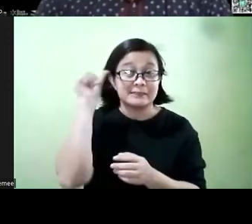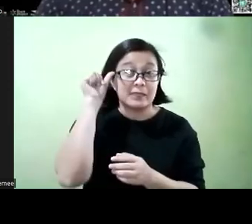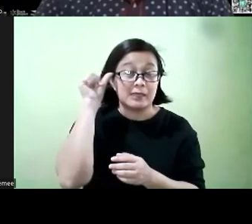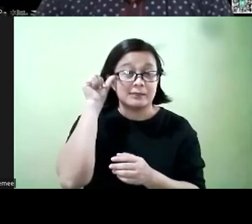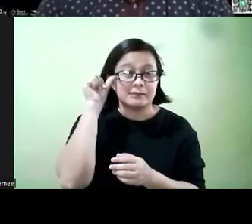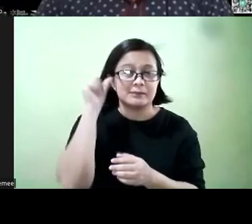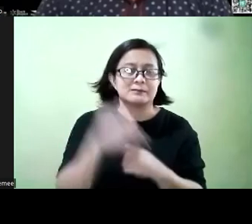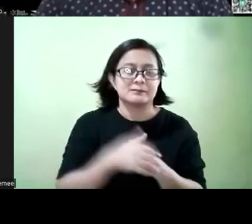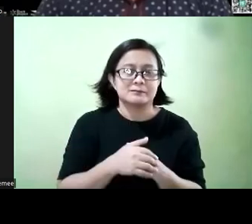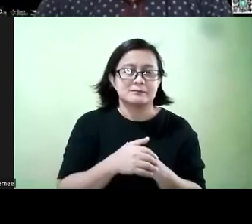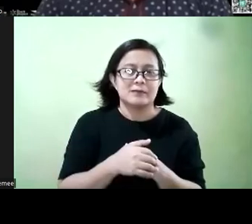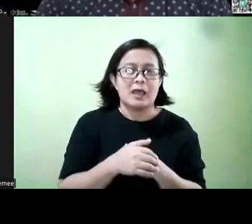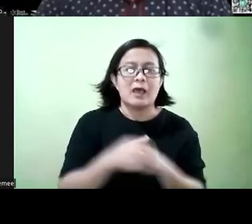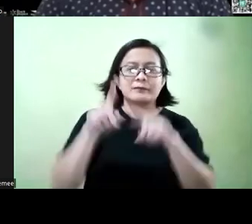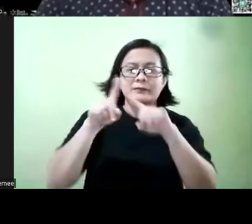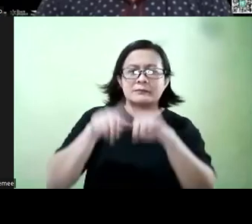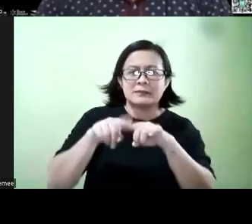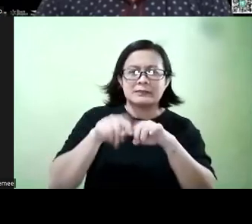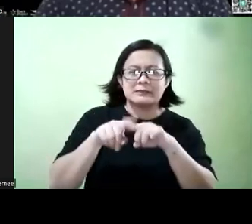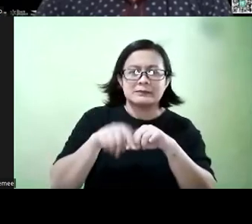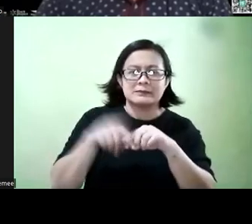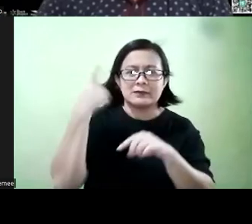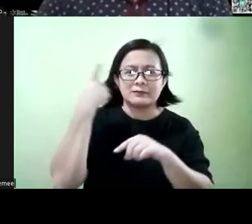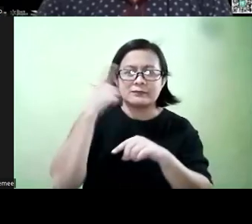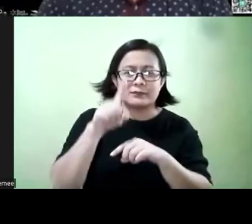this is a numbers game. No? There's probably